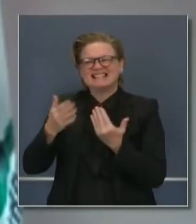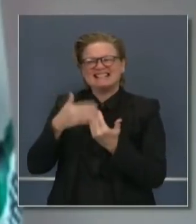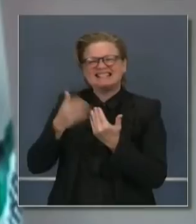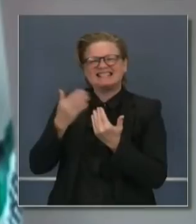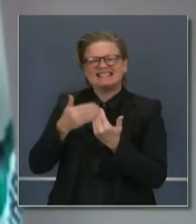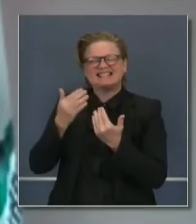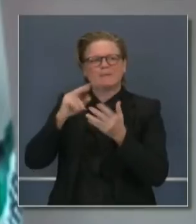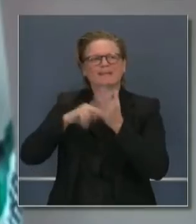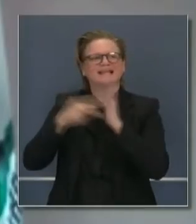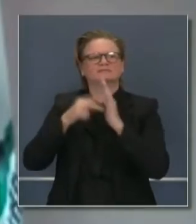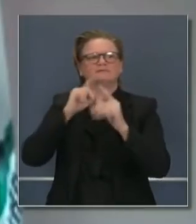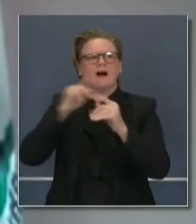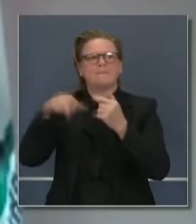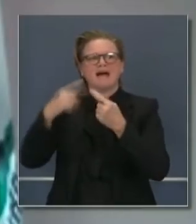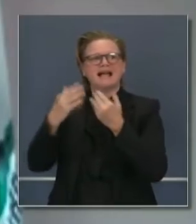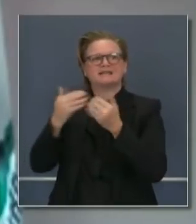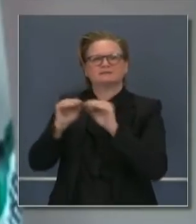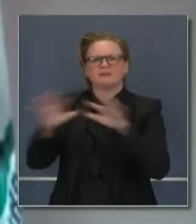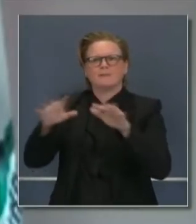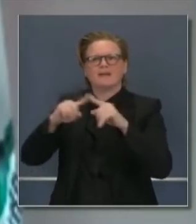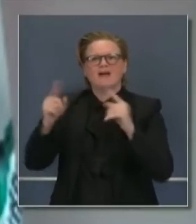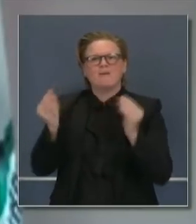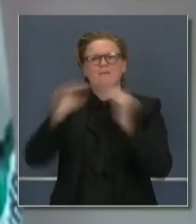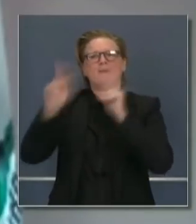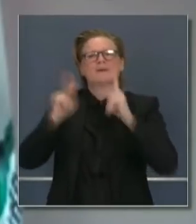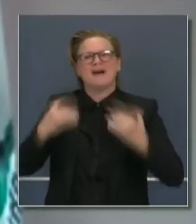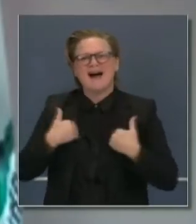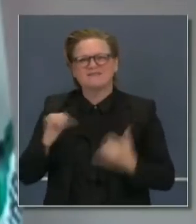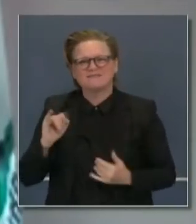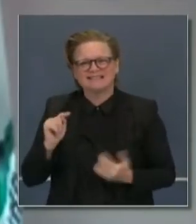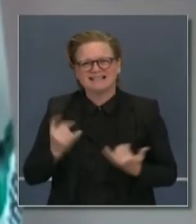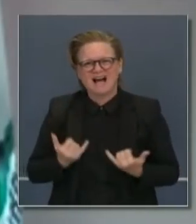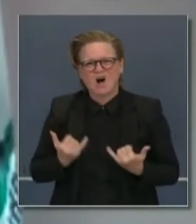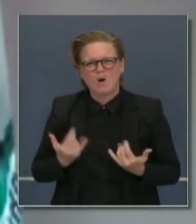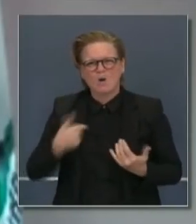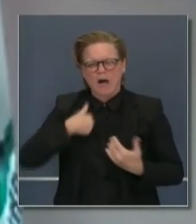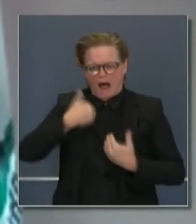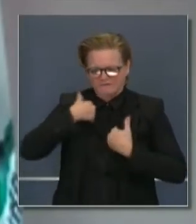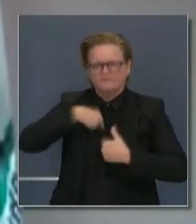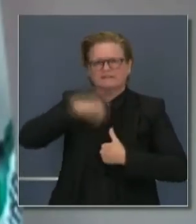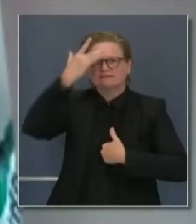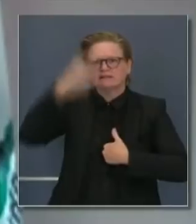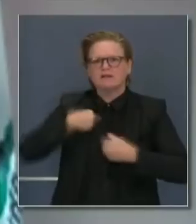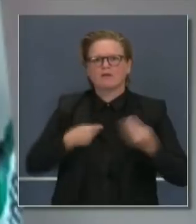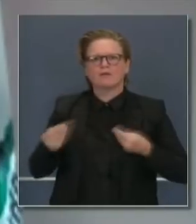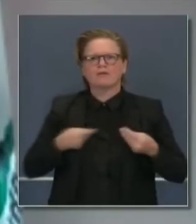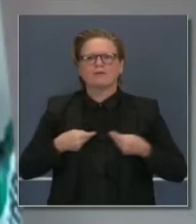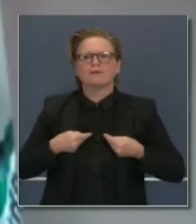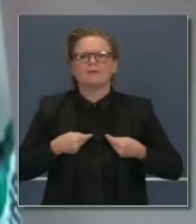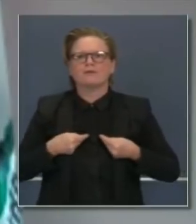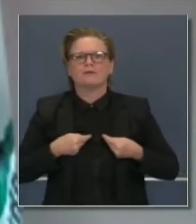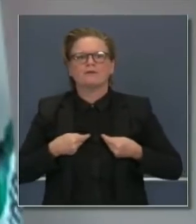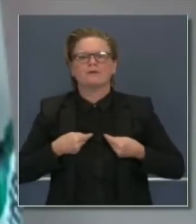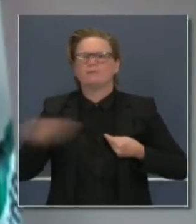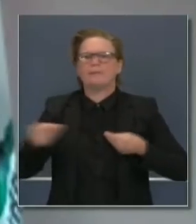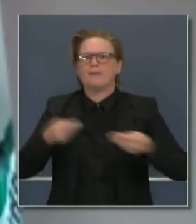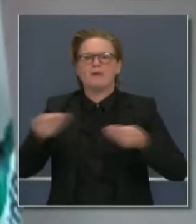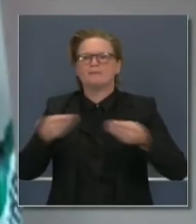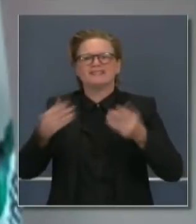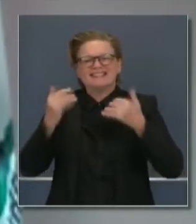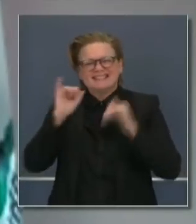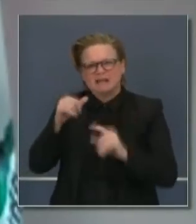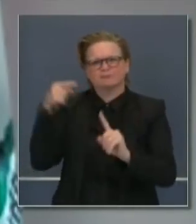more people will meet someone who's COVID positive, unbeknownst to them, and then have a high chance for